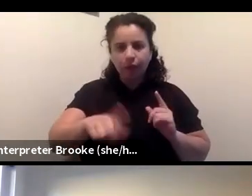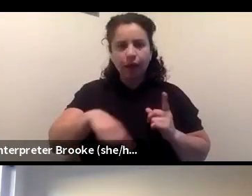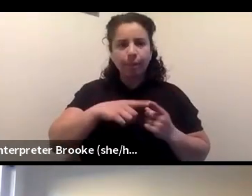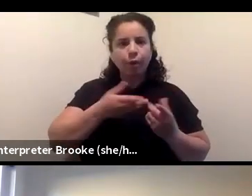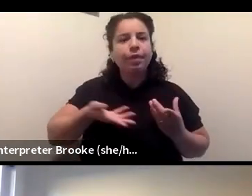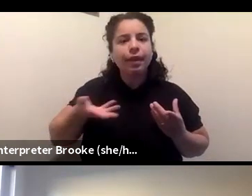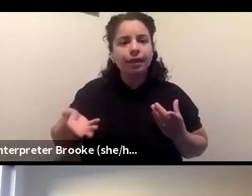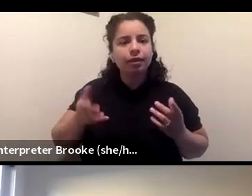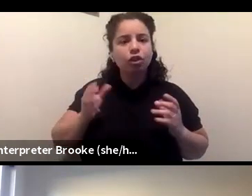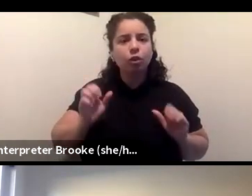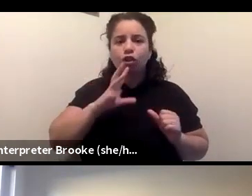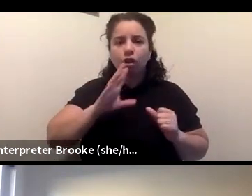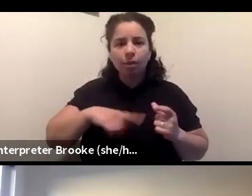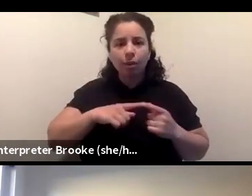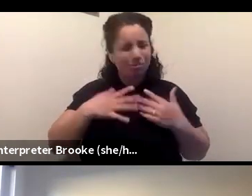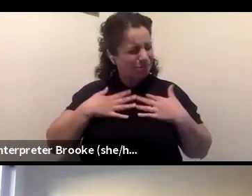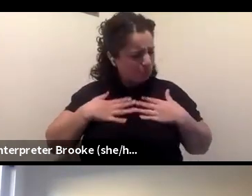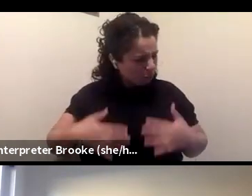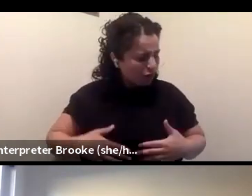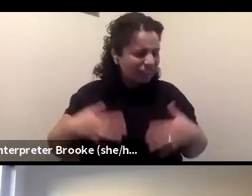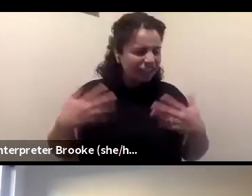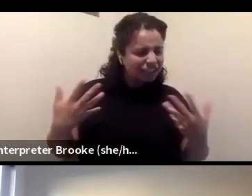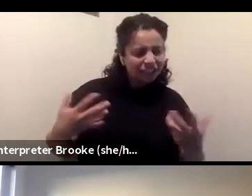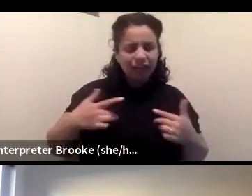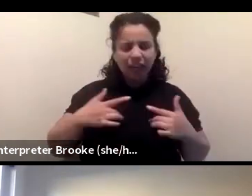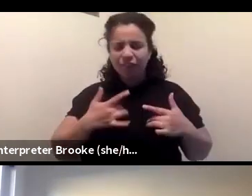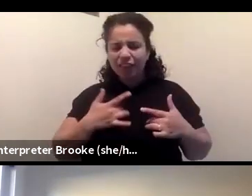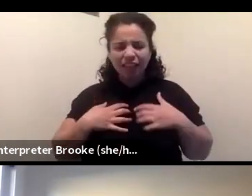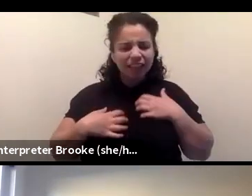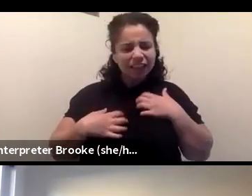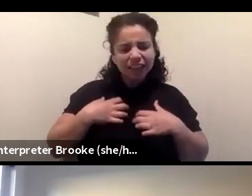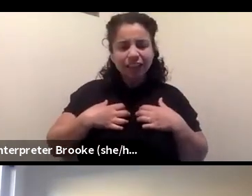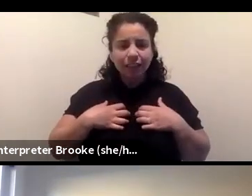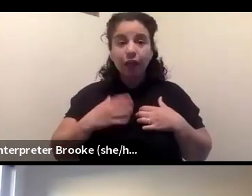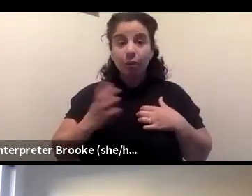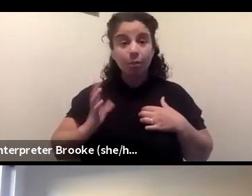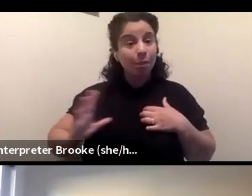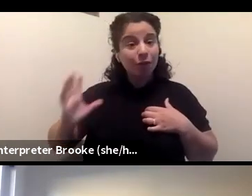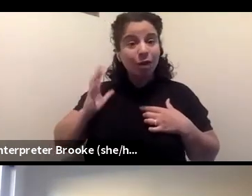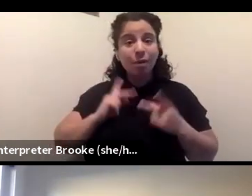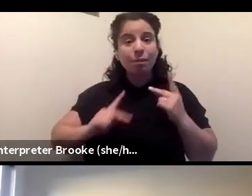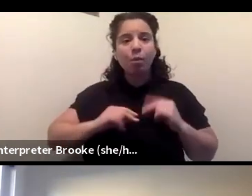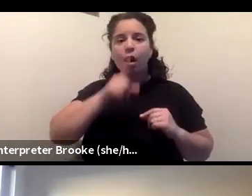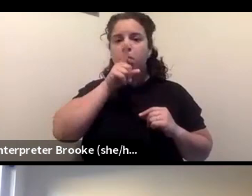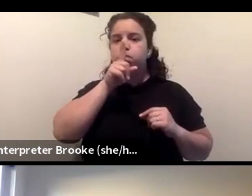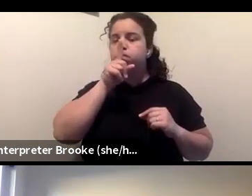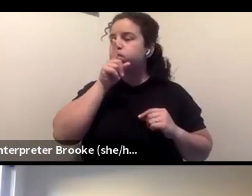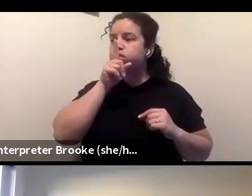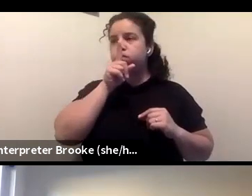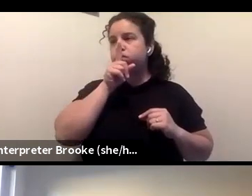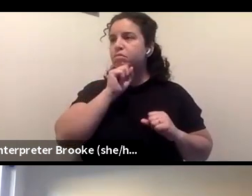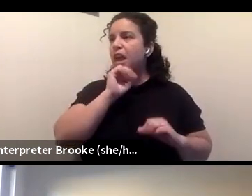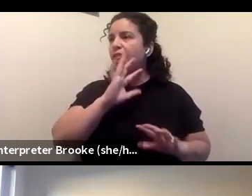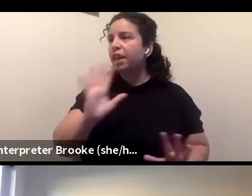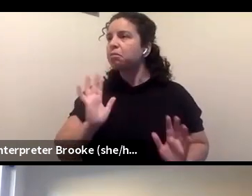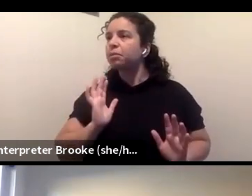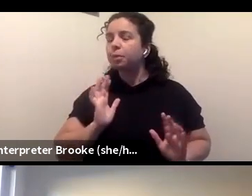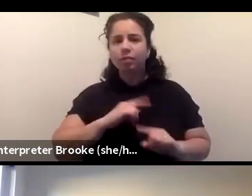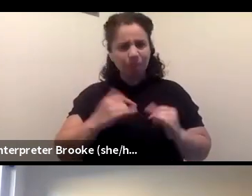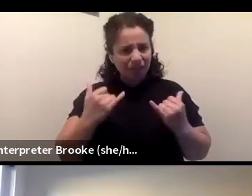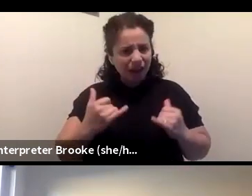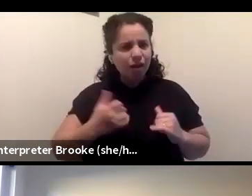can talk about their bodies. They could talk about how they're feeling, people who didn't really do that before. I'm hearing